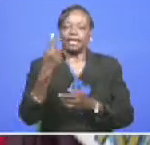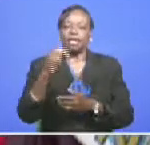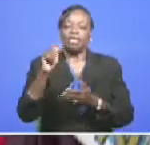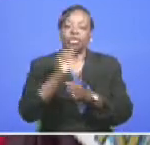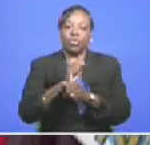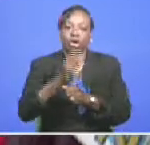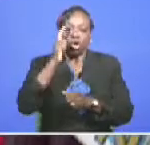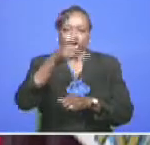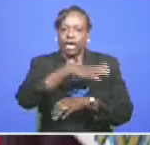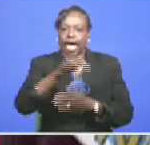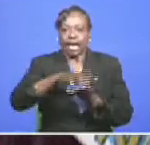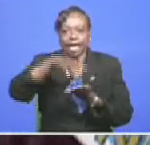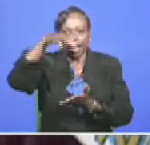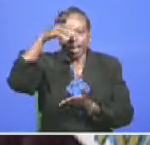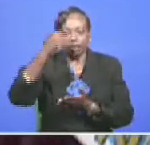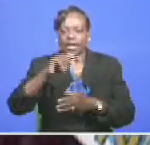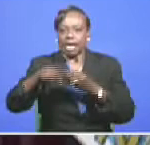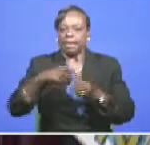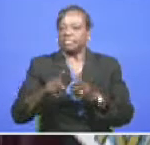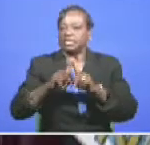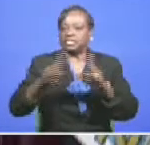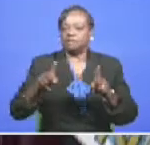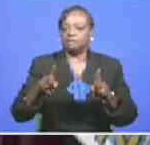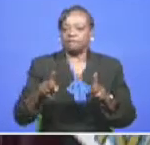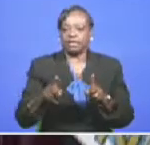and learning about the various